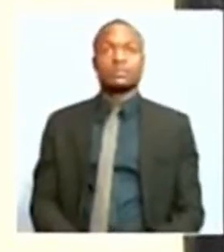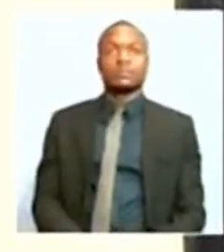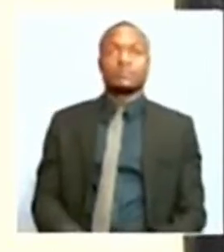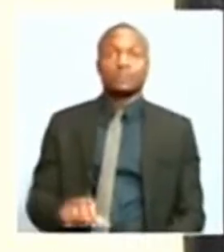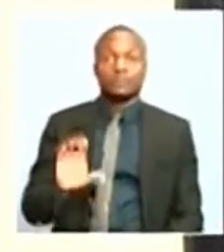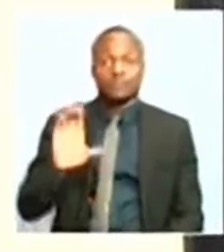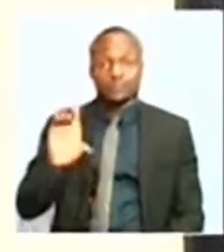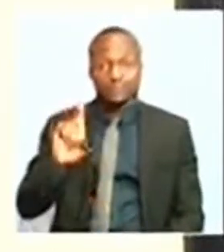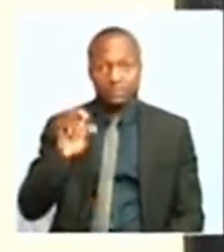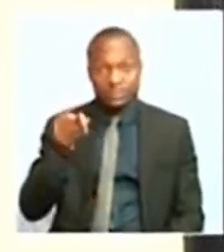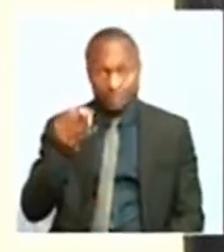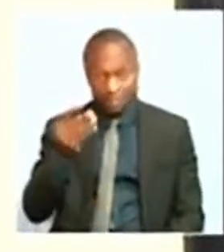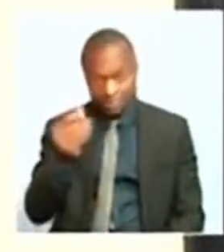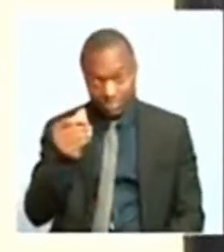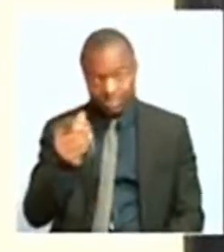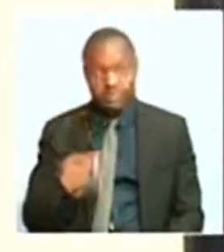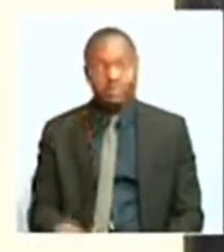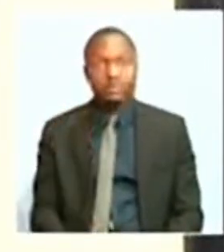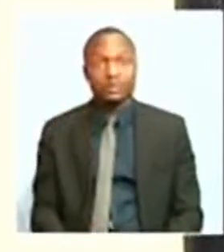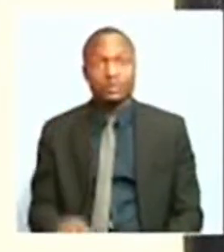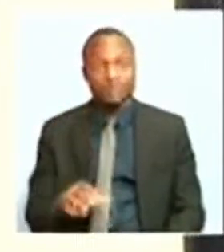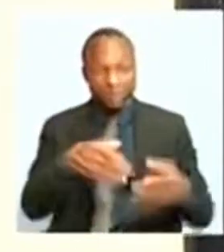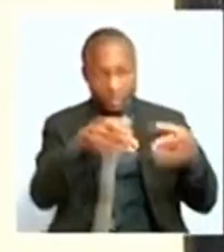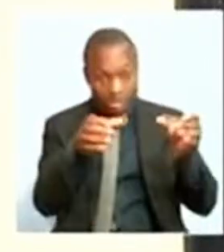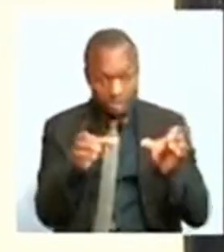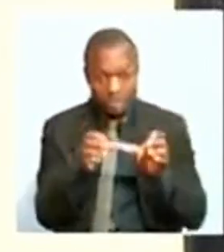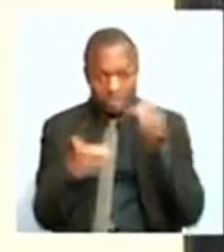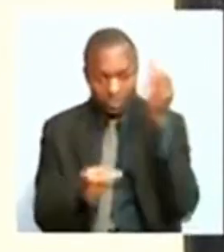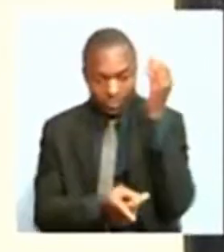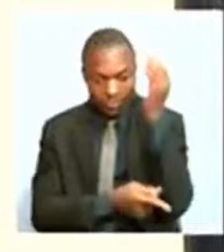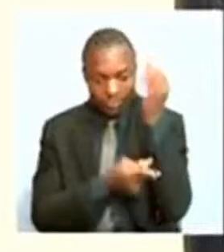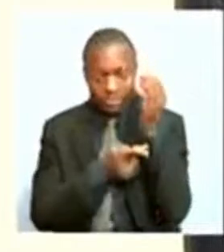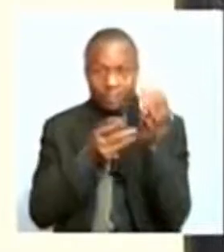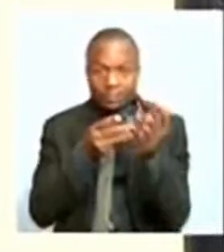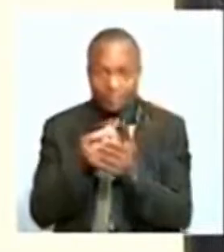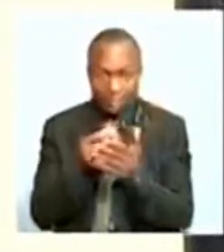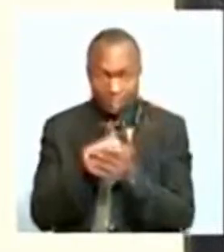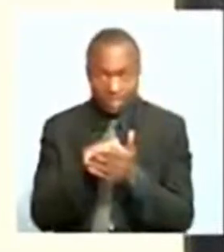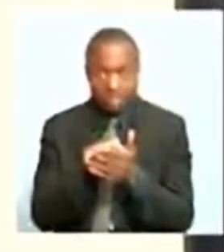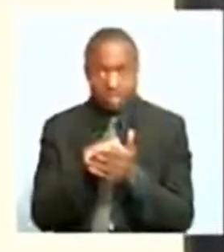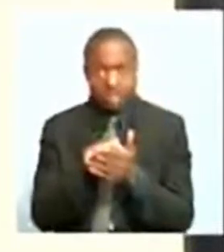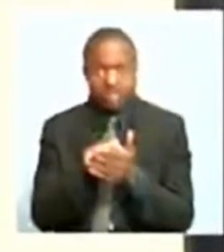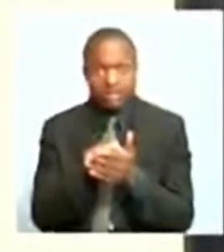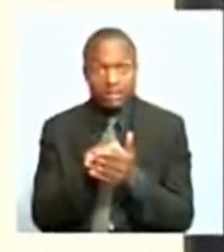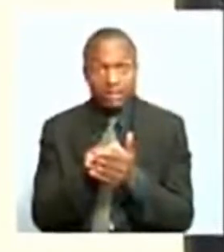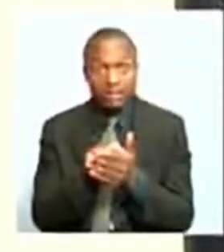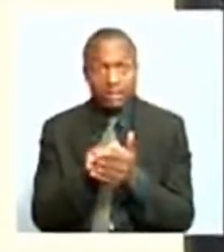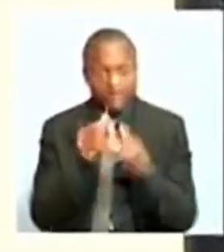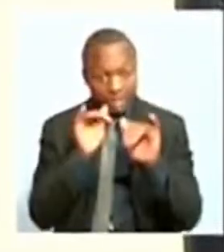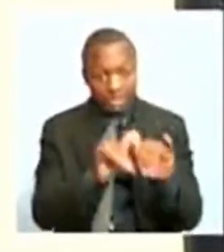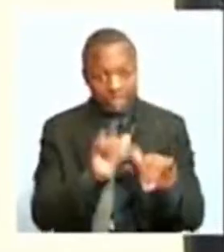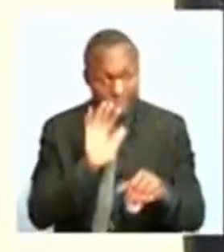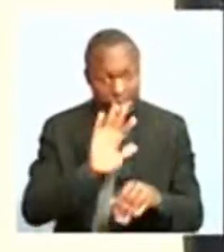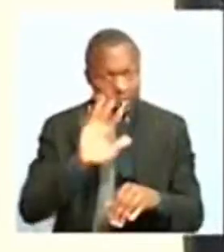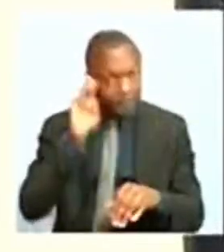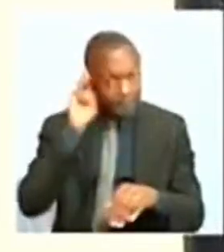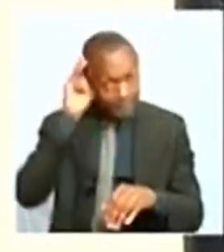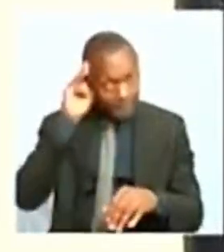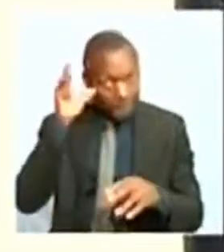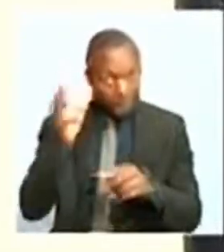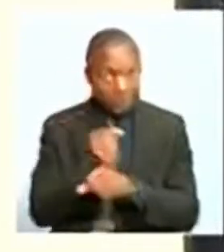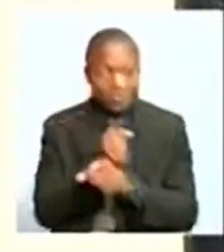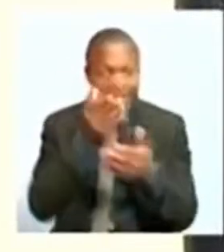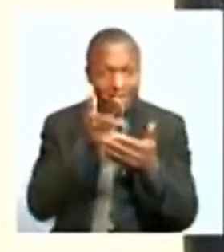CDF funds, Constituency Development Funds, that are sitting in your ministry. I just want to take this